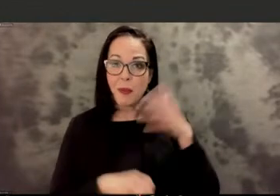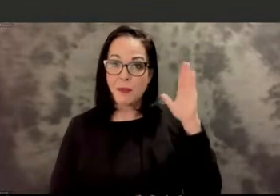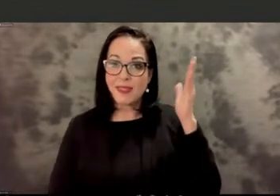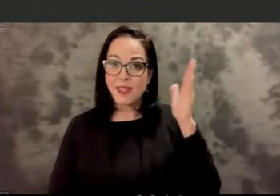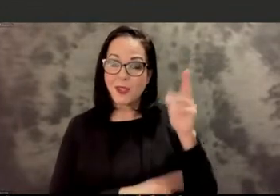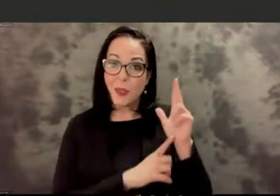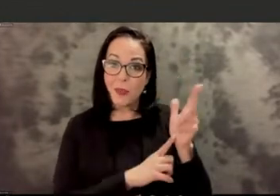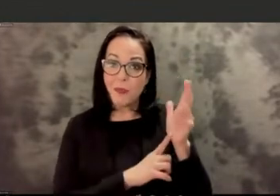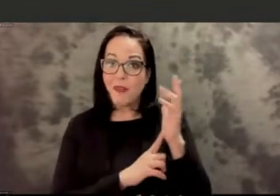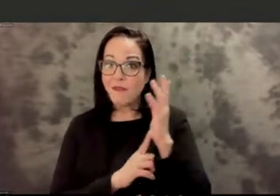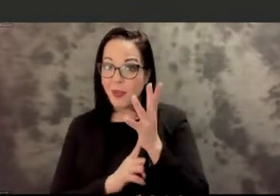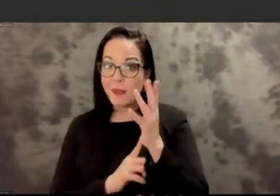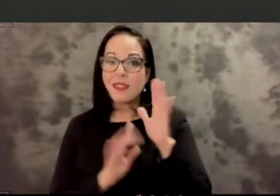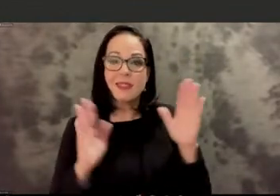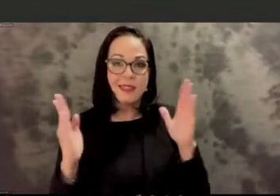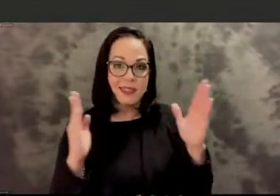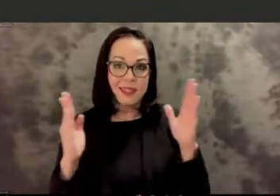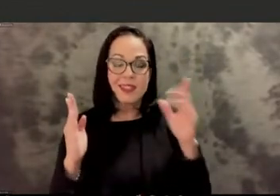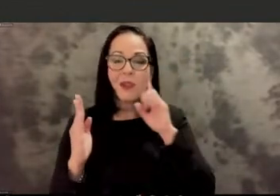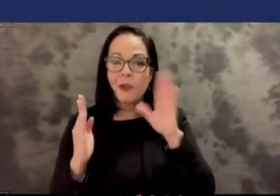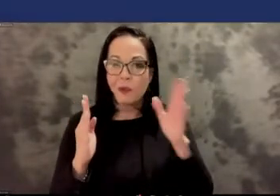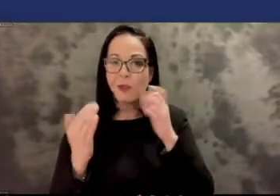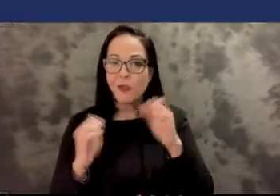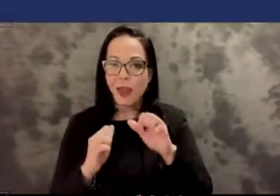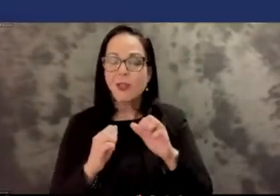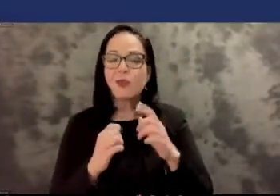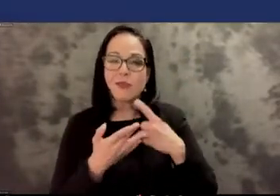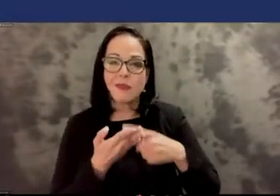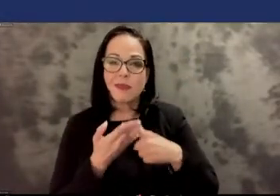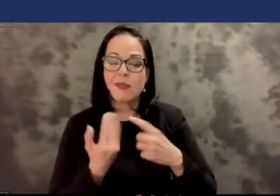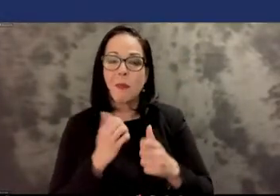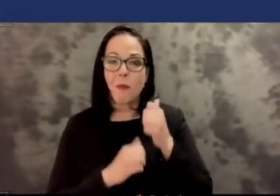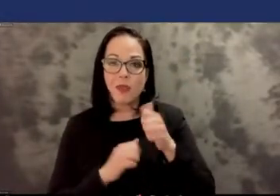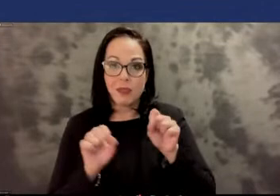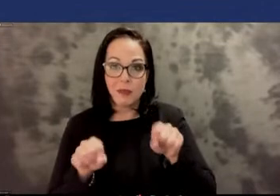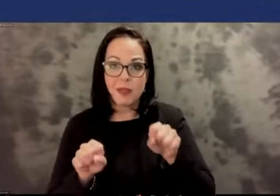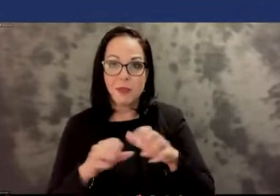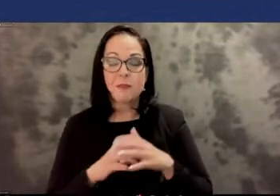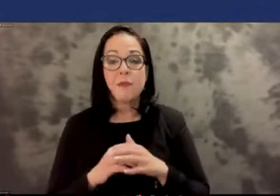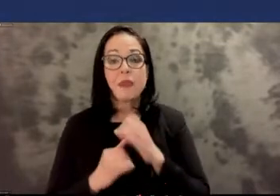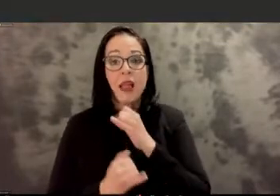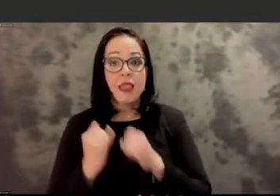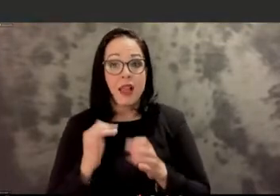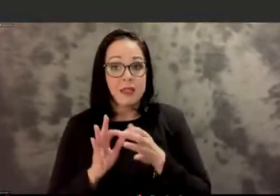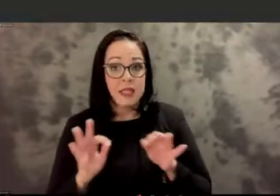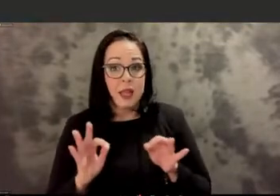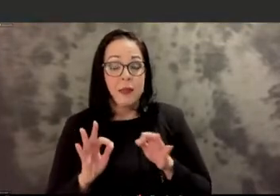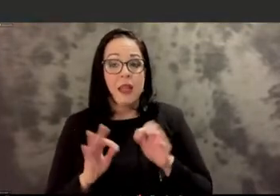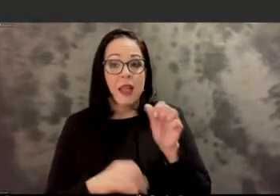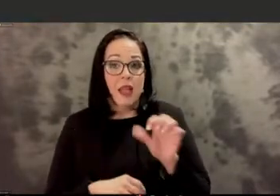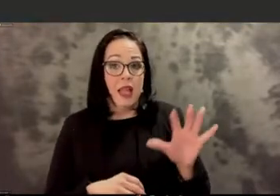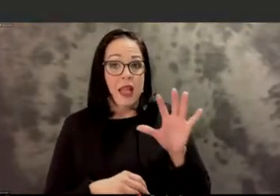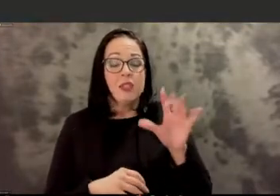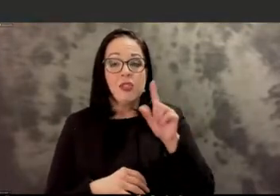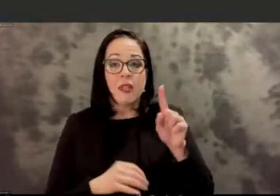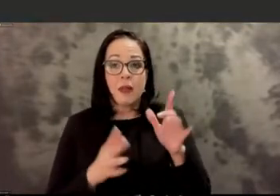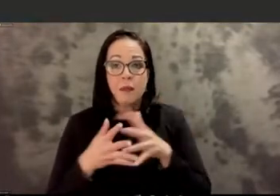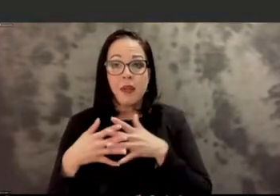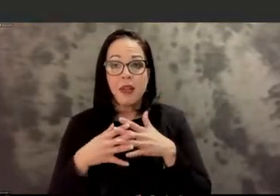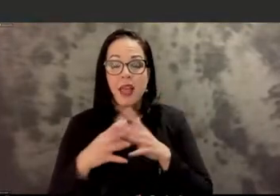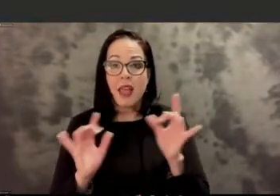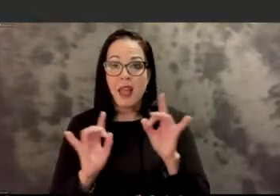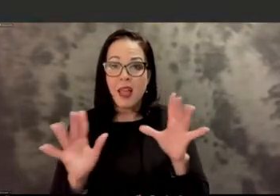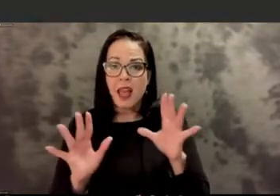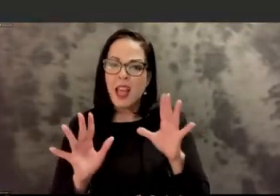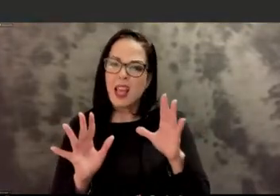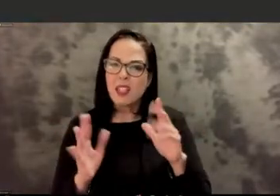rushed, but I'll try to cover as much as I can. Thank you, Dr. Wong. The last statement is Asian American hate crimes,